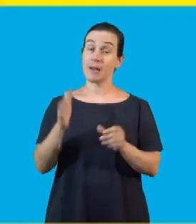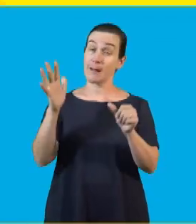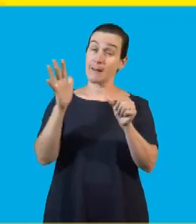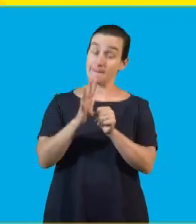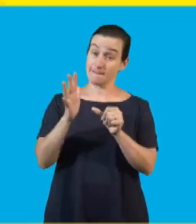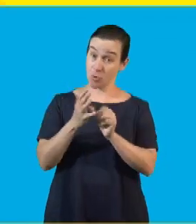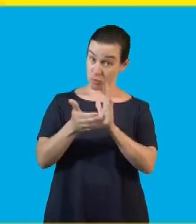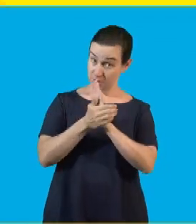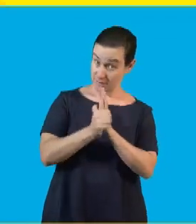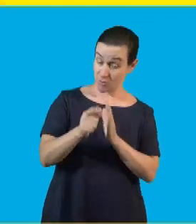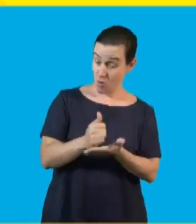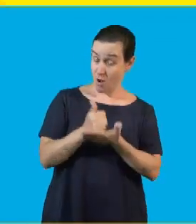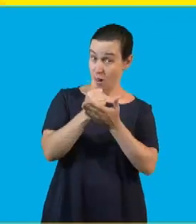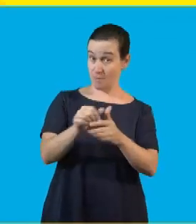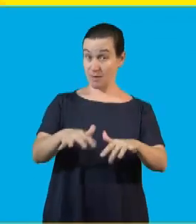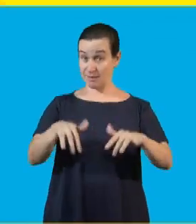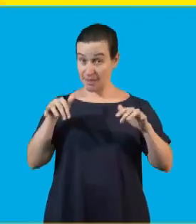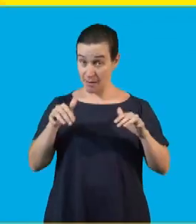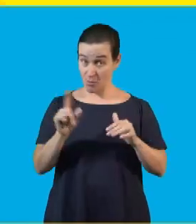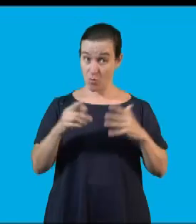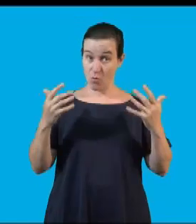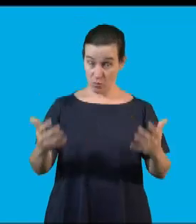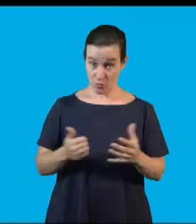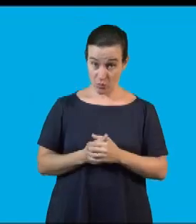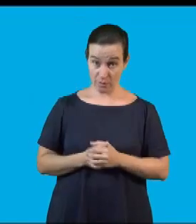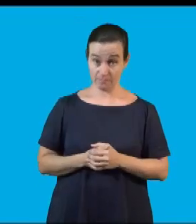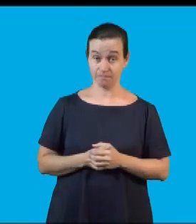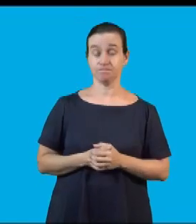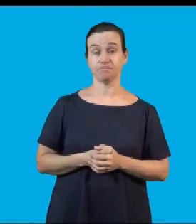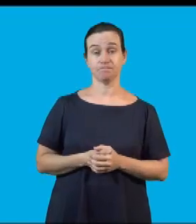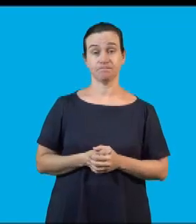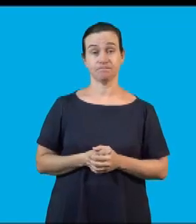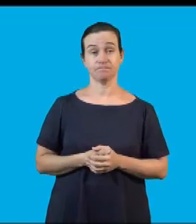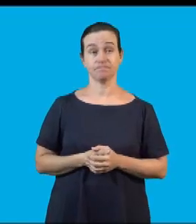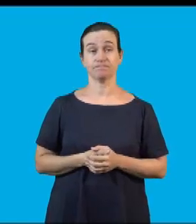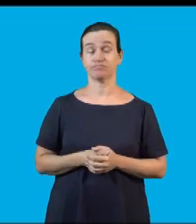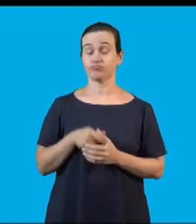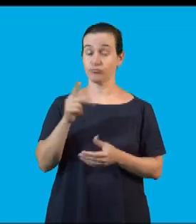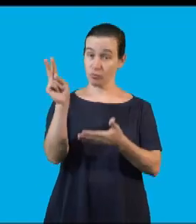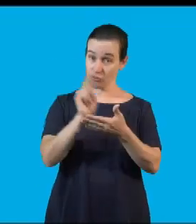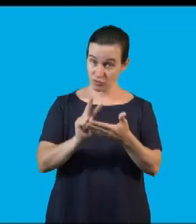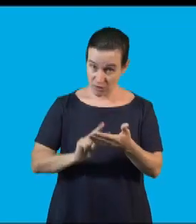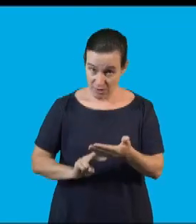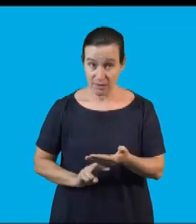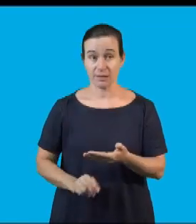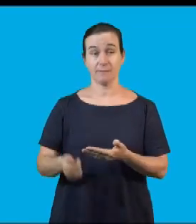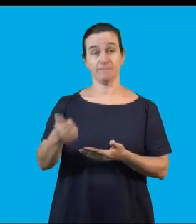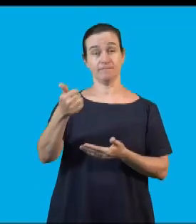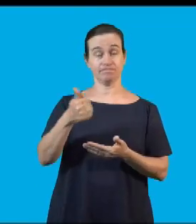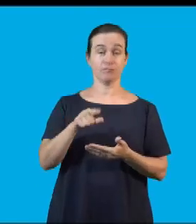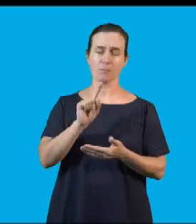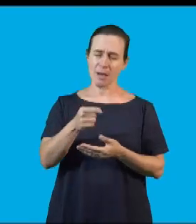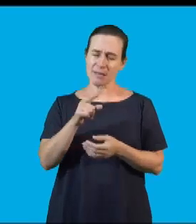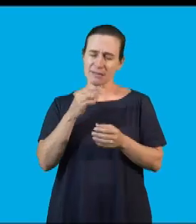Key writing competencies, exam writing competencies that will help you be successful in your exam include reading